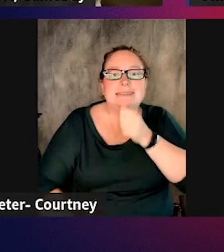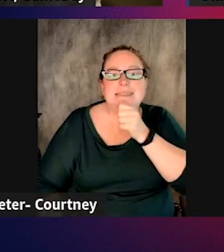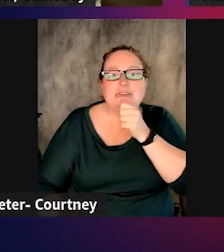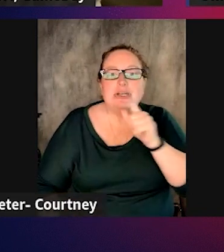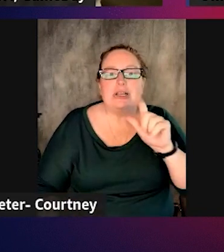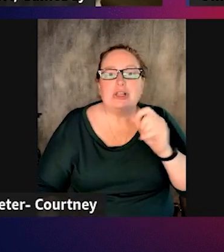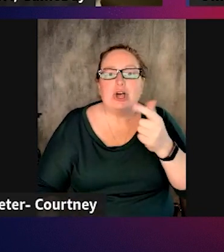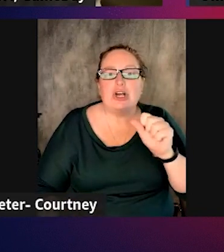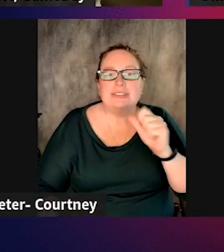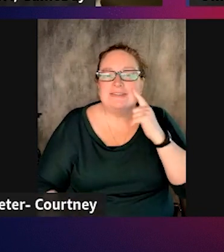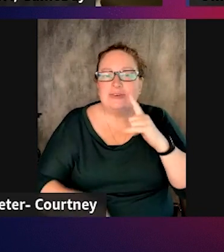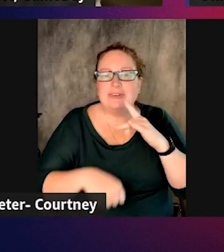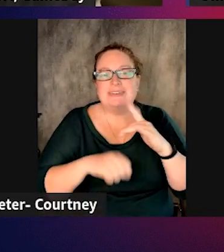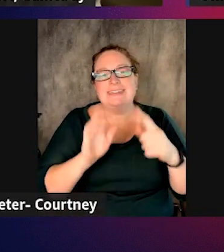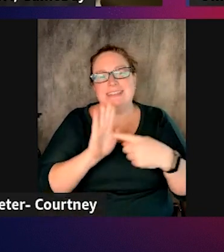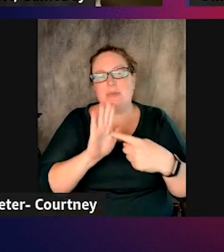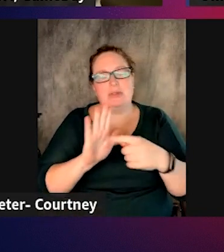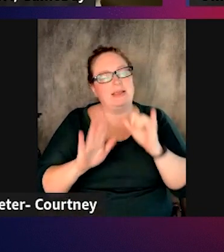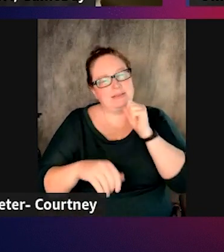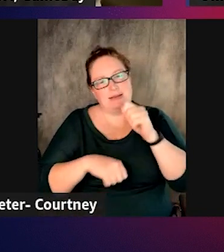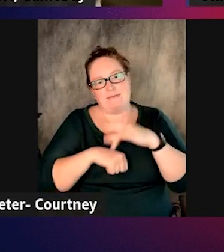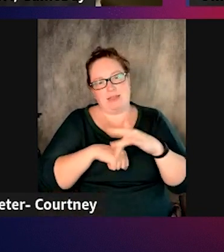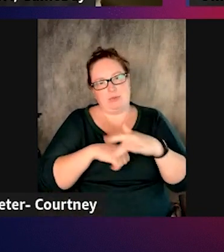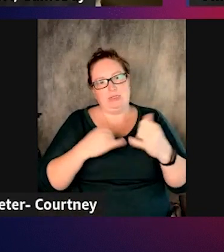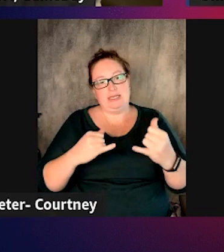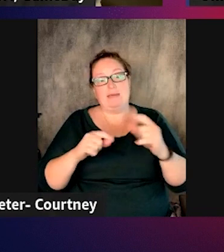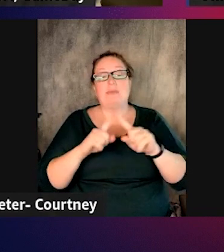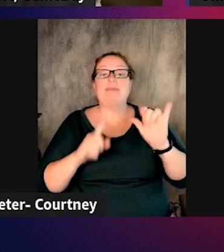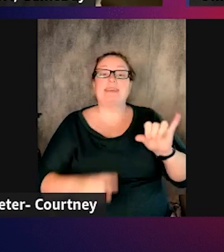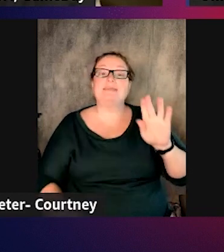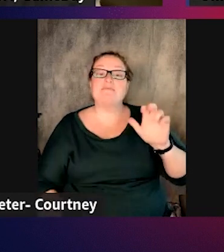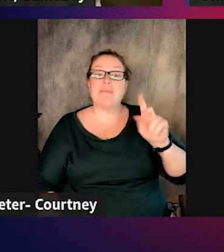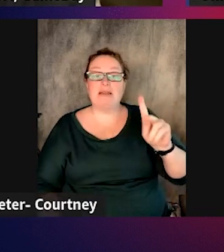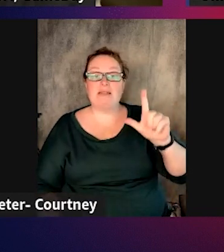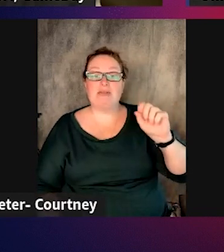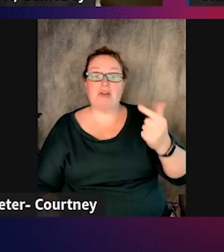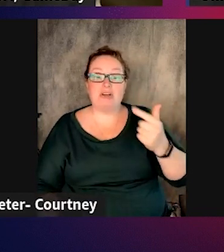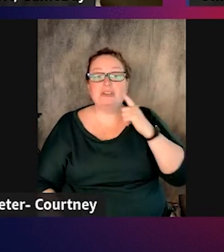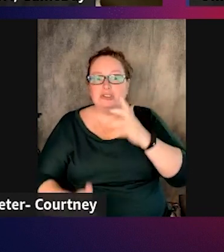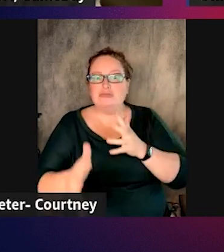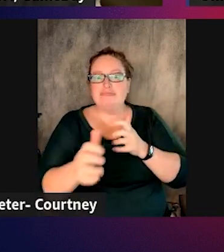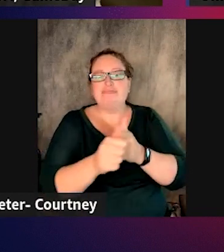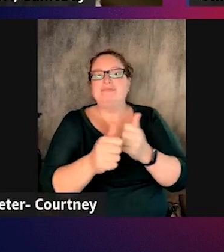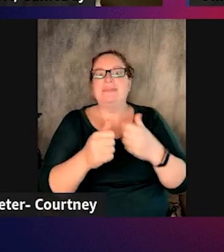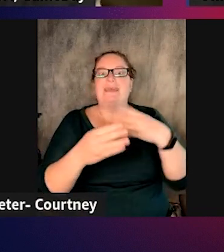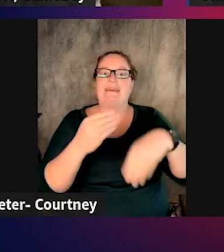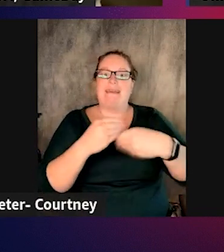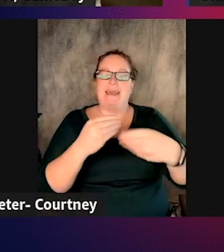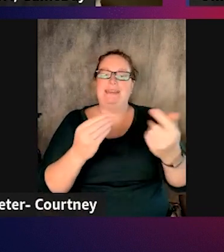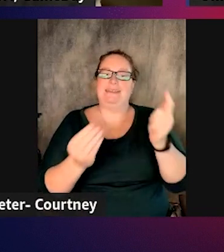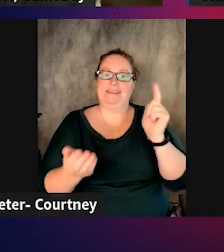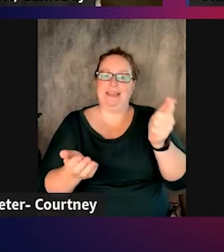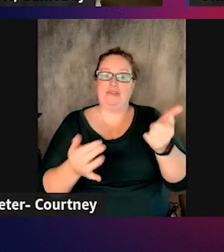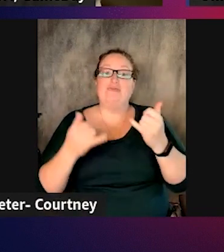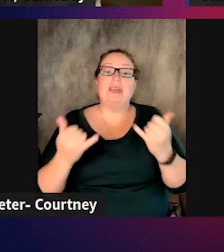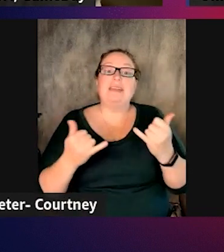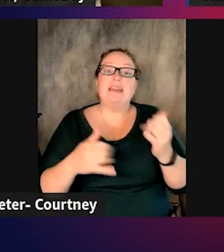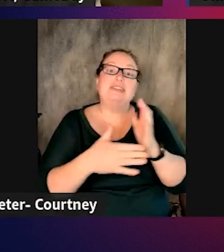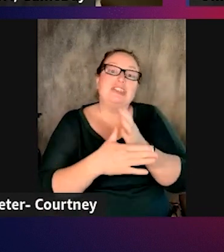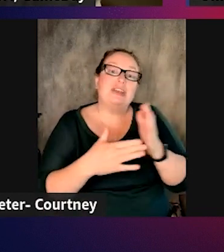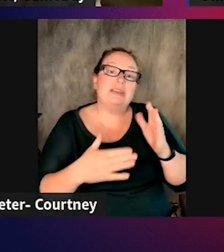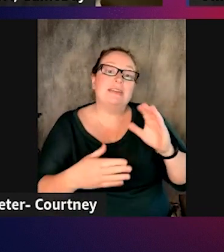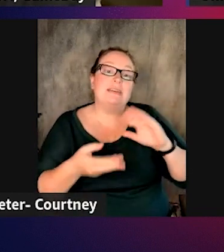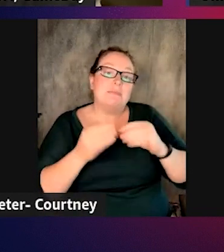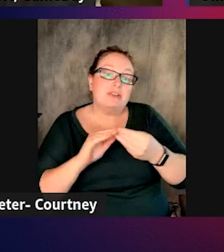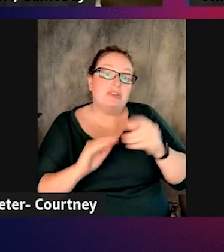is not available today. But this is an item in our backlog to be delivered later. But at the moment, we are just providing sharing metrics, logs, and traces from your